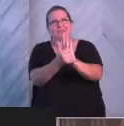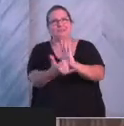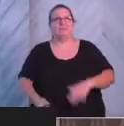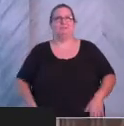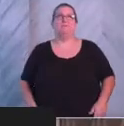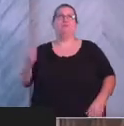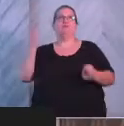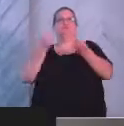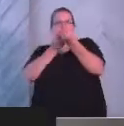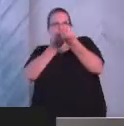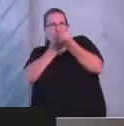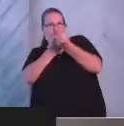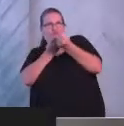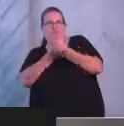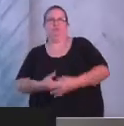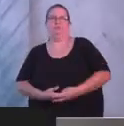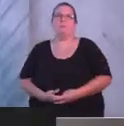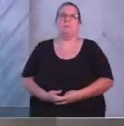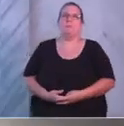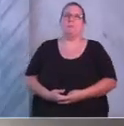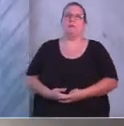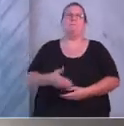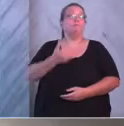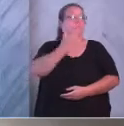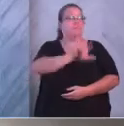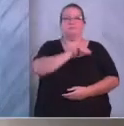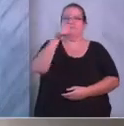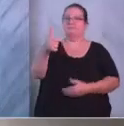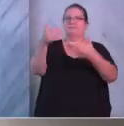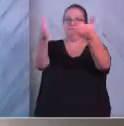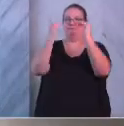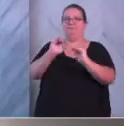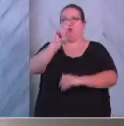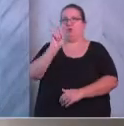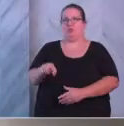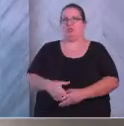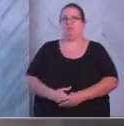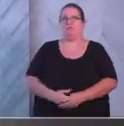you. And with that, we go to our next question.